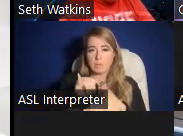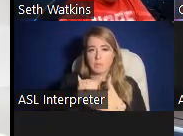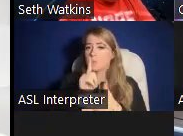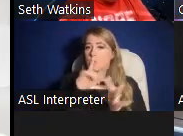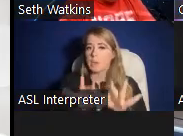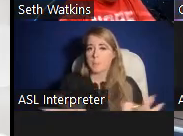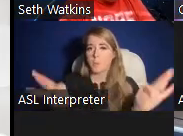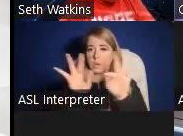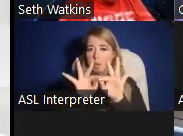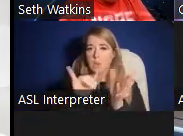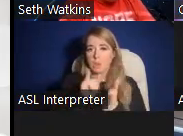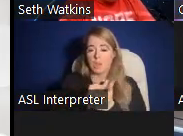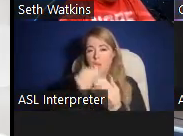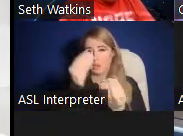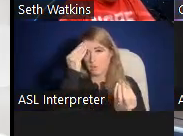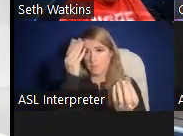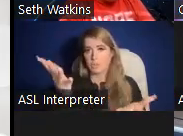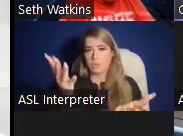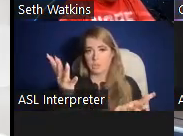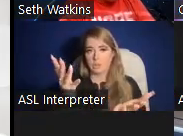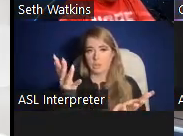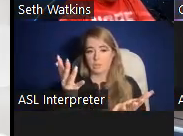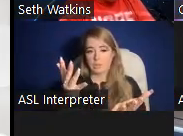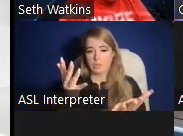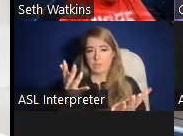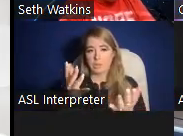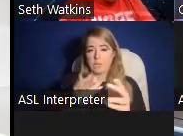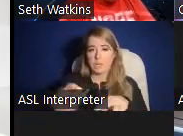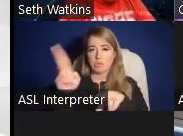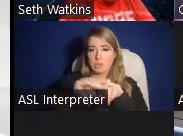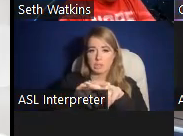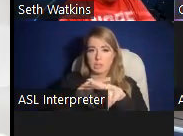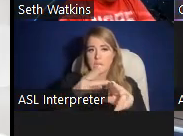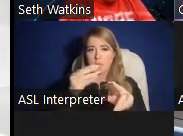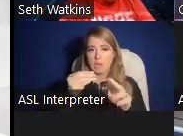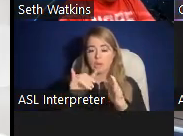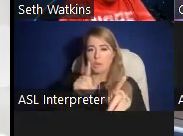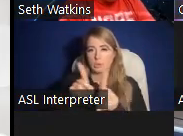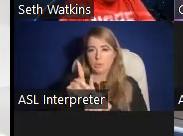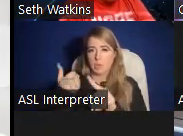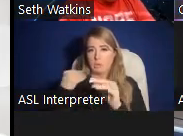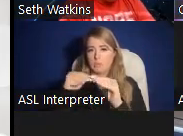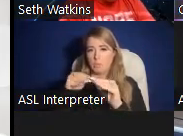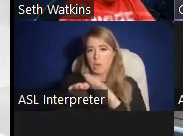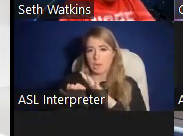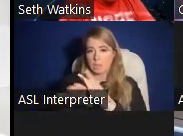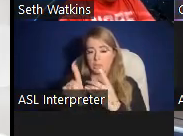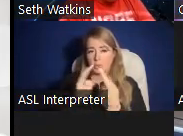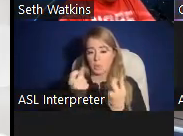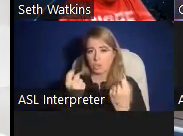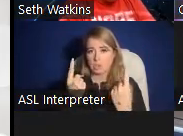important that information is increased and that there is more access to